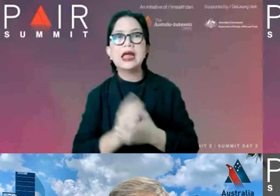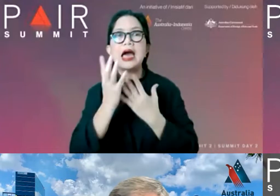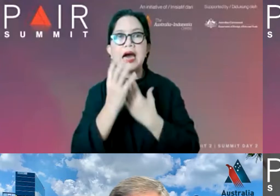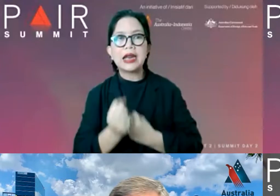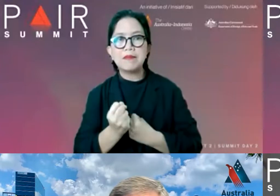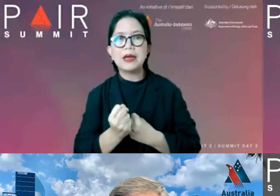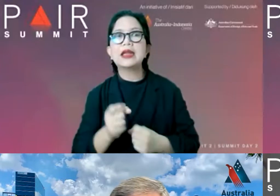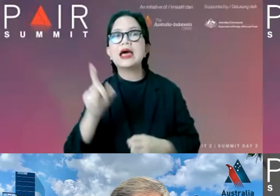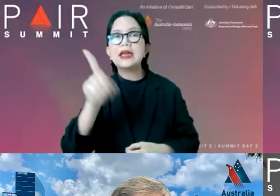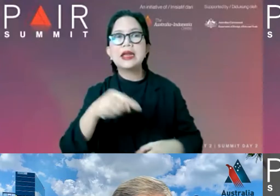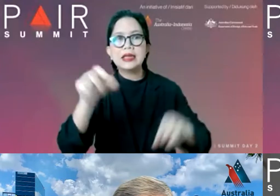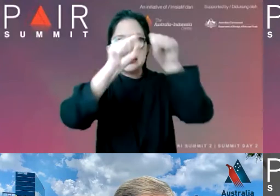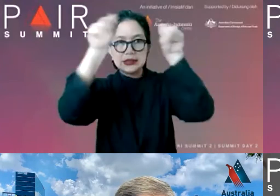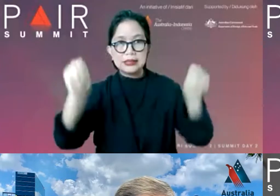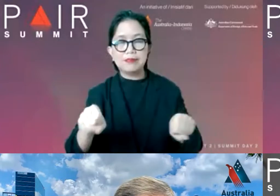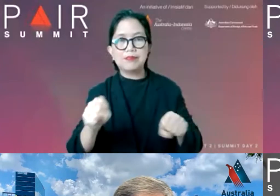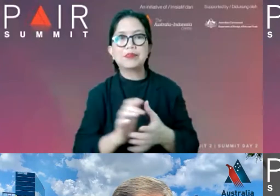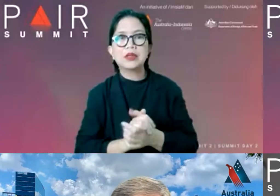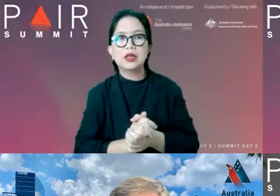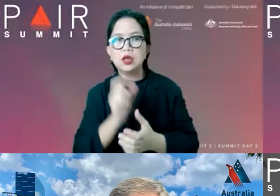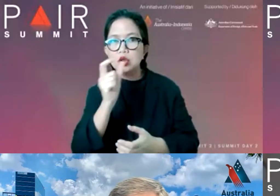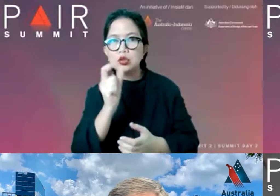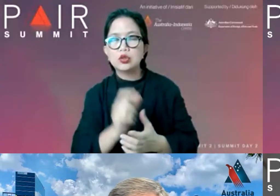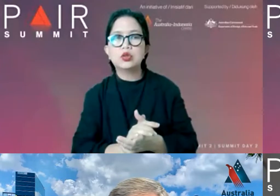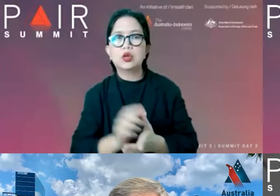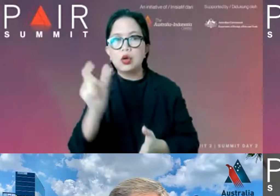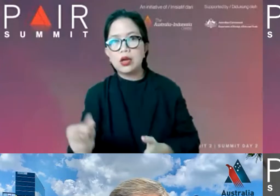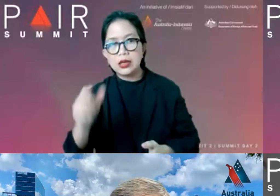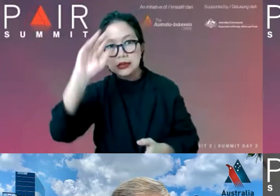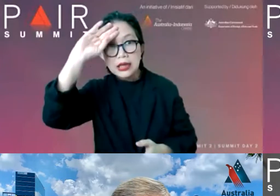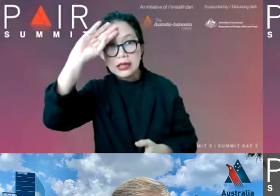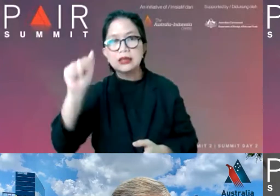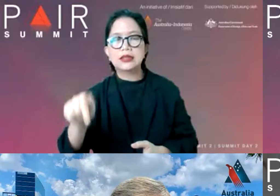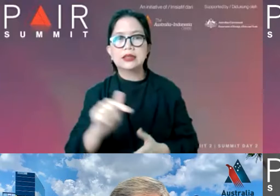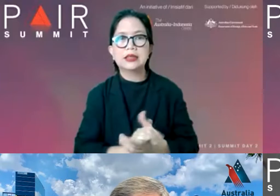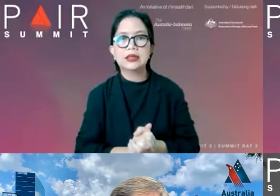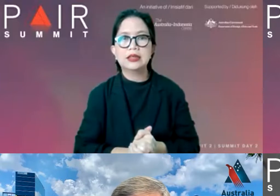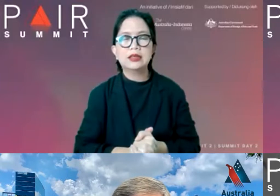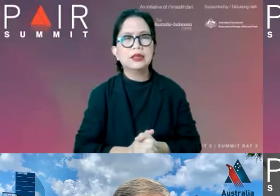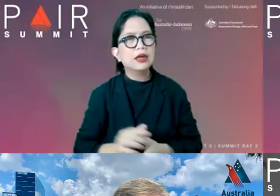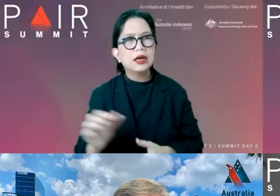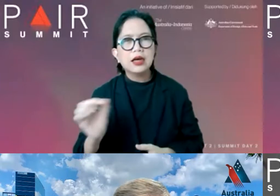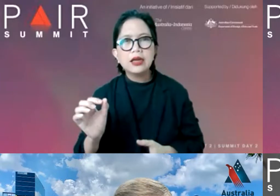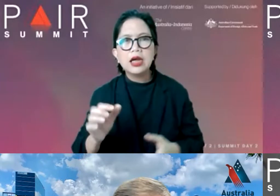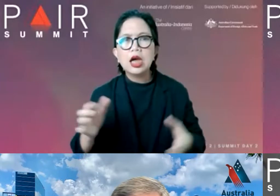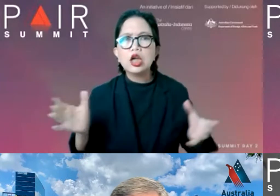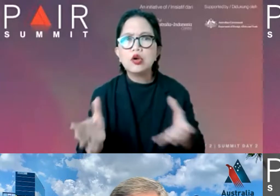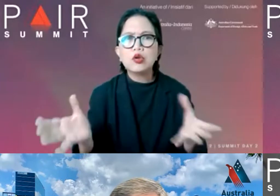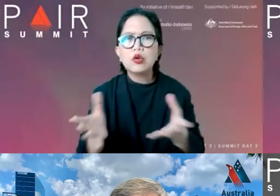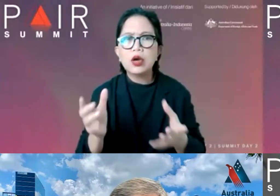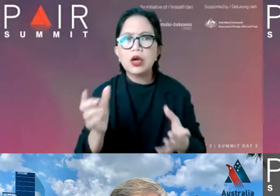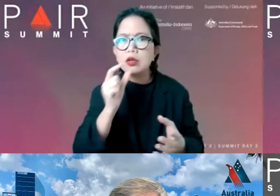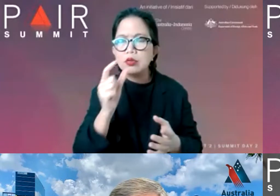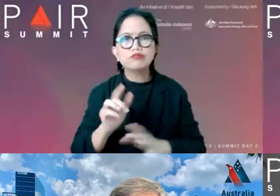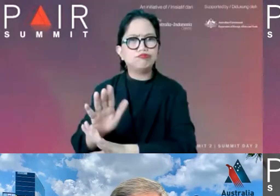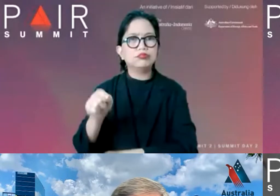to the providers, etc. We won't get the traction to actually make it happen. So, and having been involved each of those 3 times I